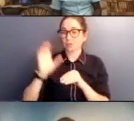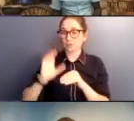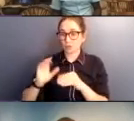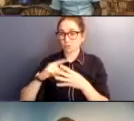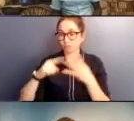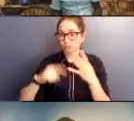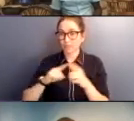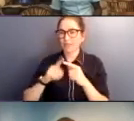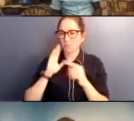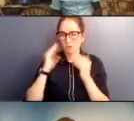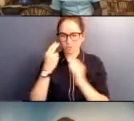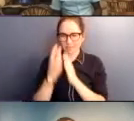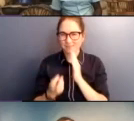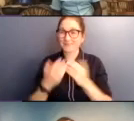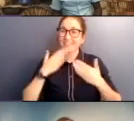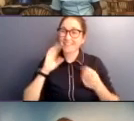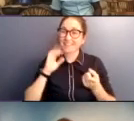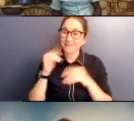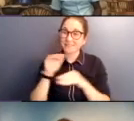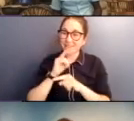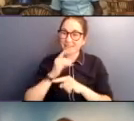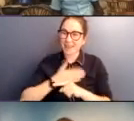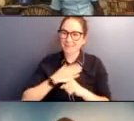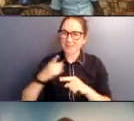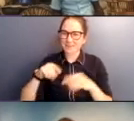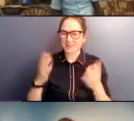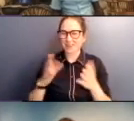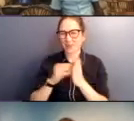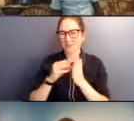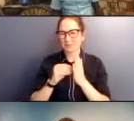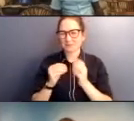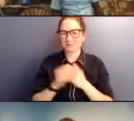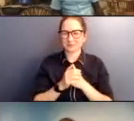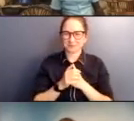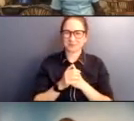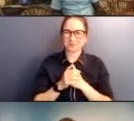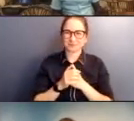content. So thanks for being here tonight. We are so glad you're here to learn with us.